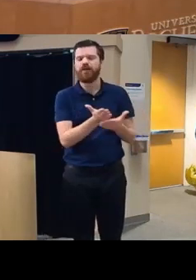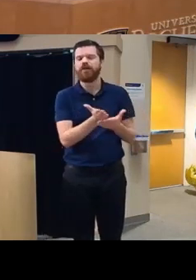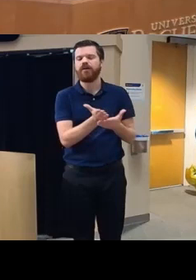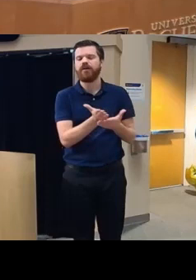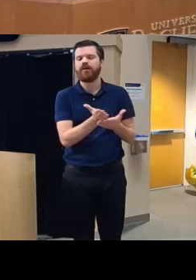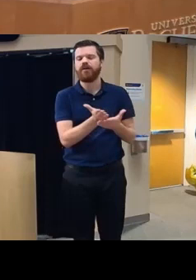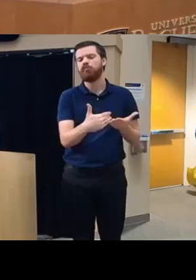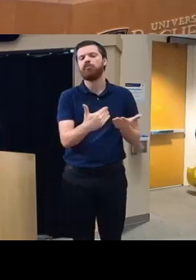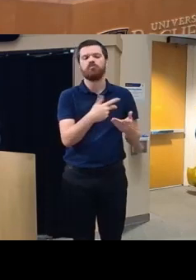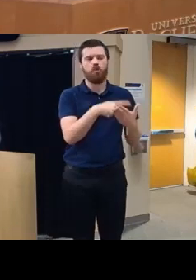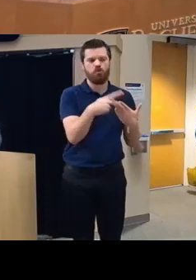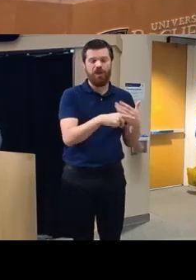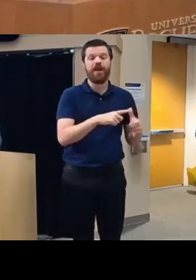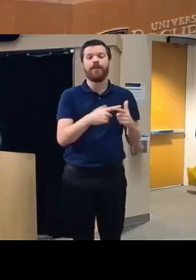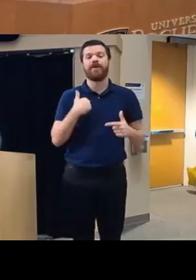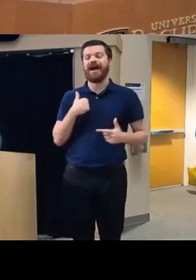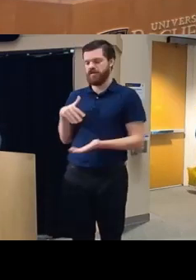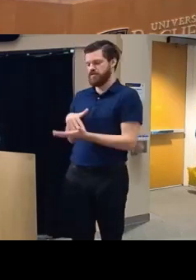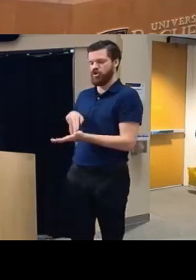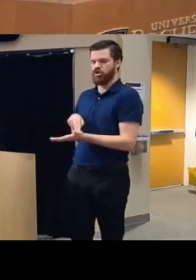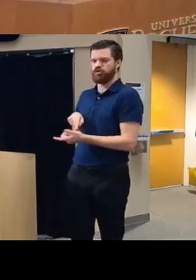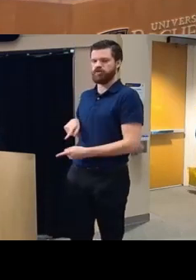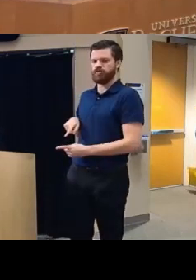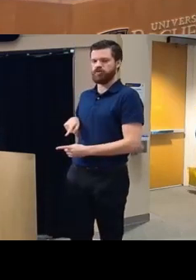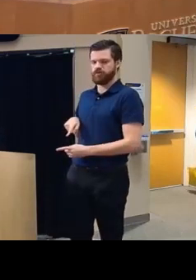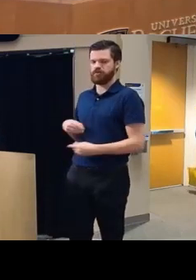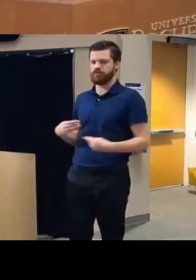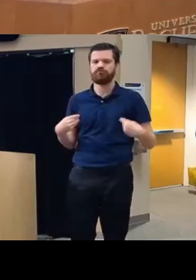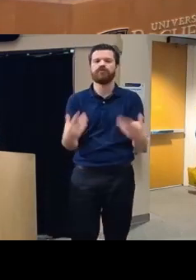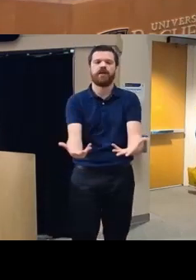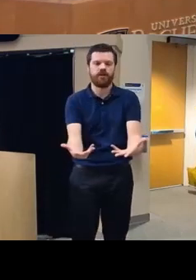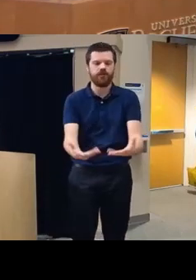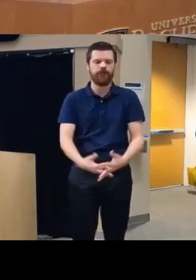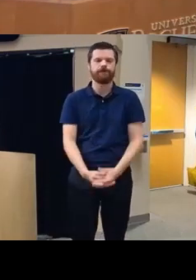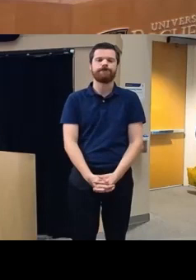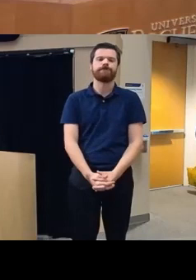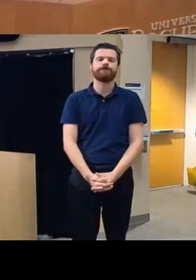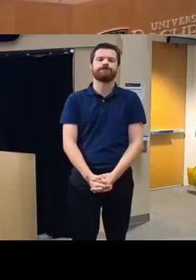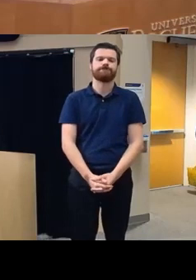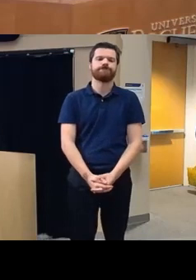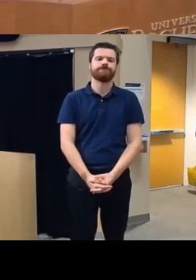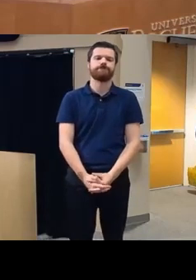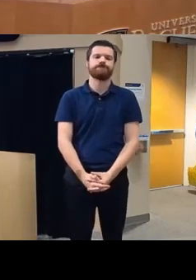the program, but then we had the study nurse. So essentially what happened was